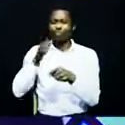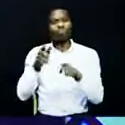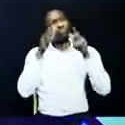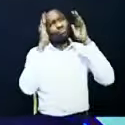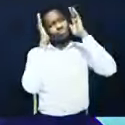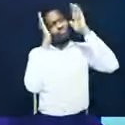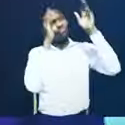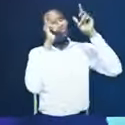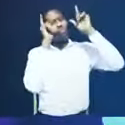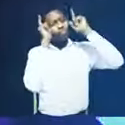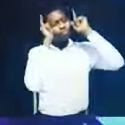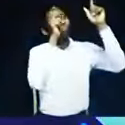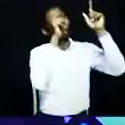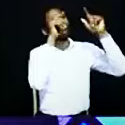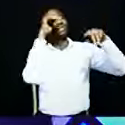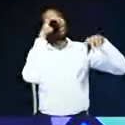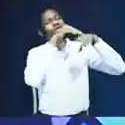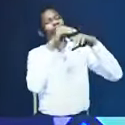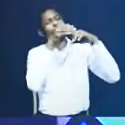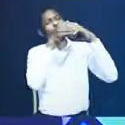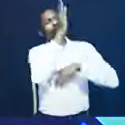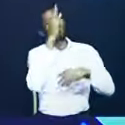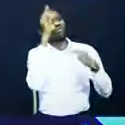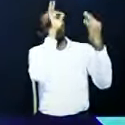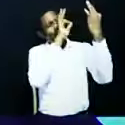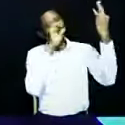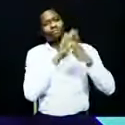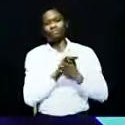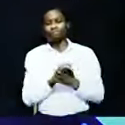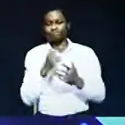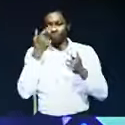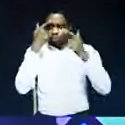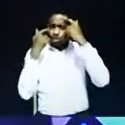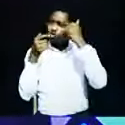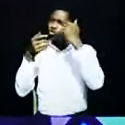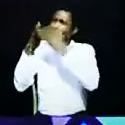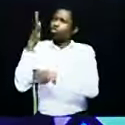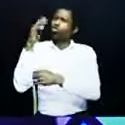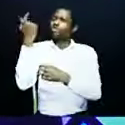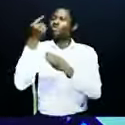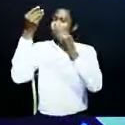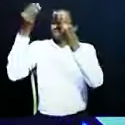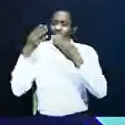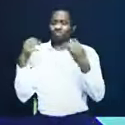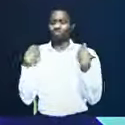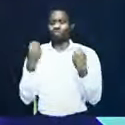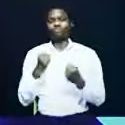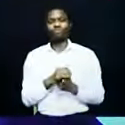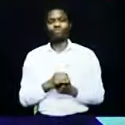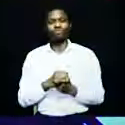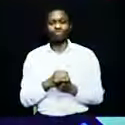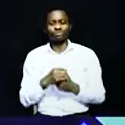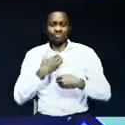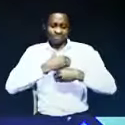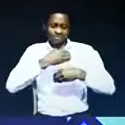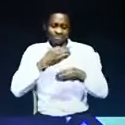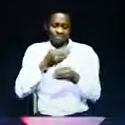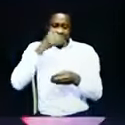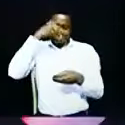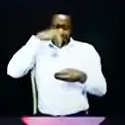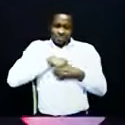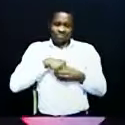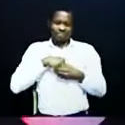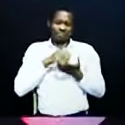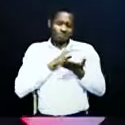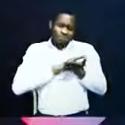case. He is his strength, creating me a clean heart